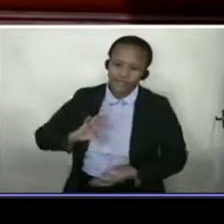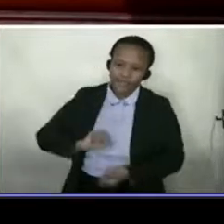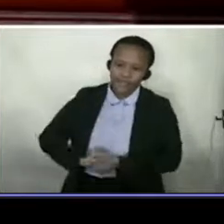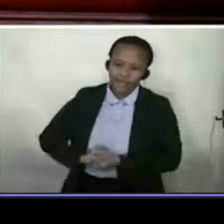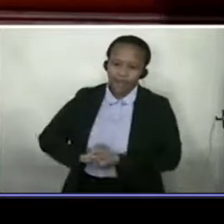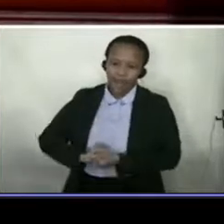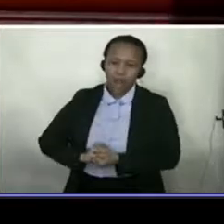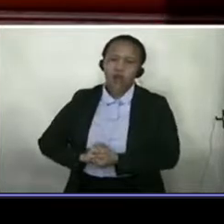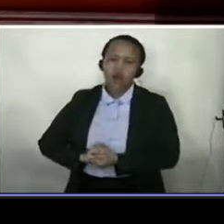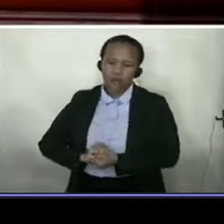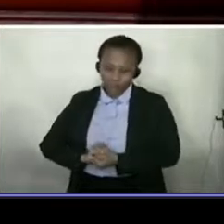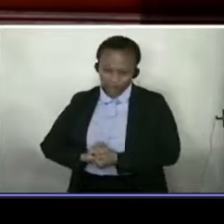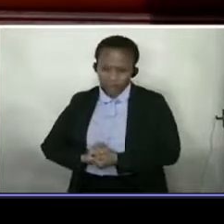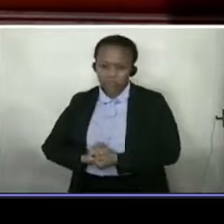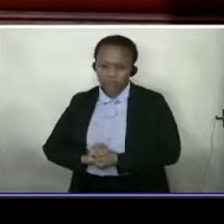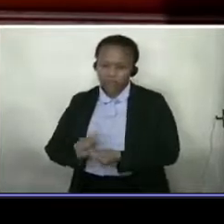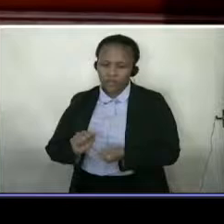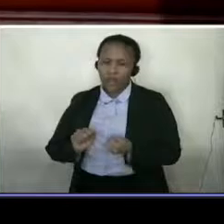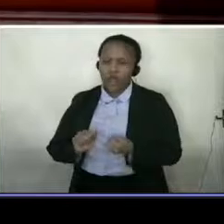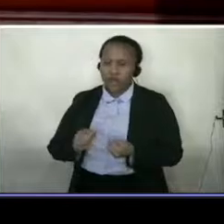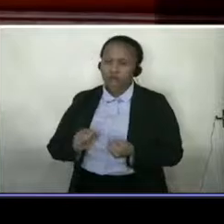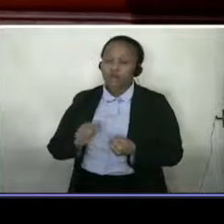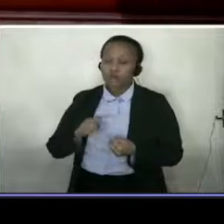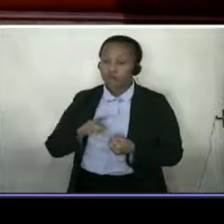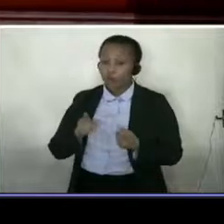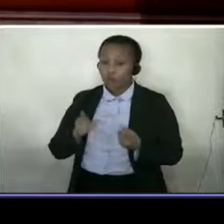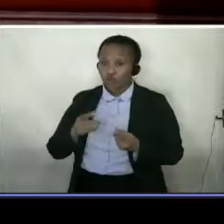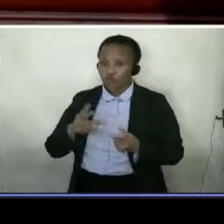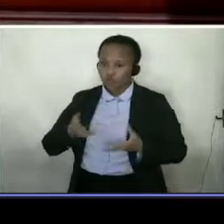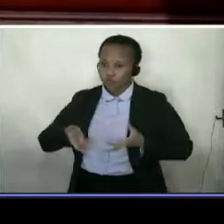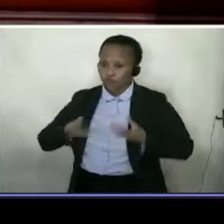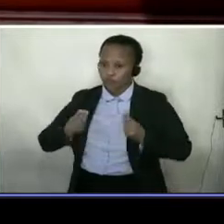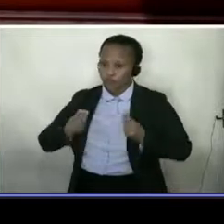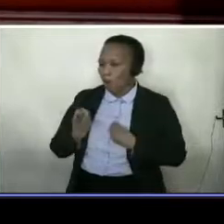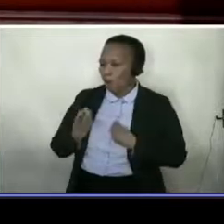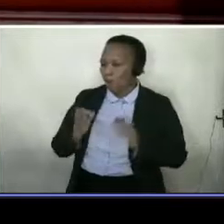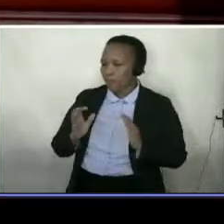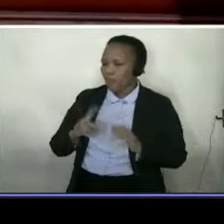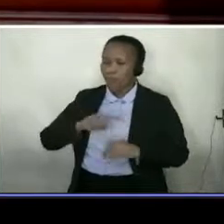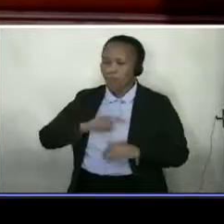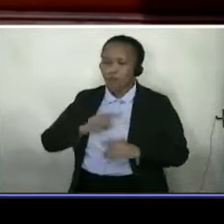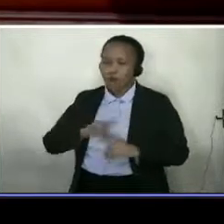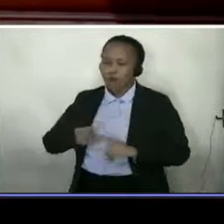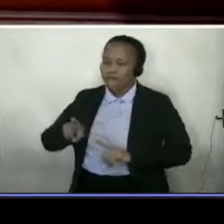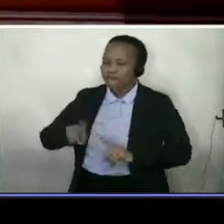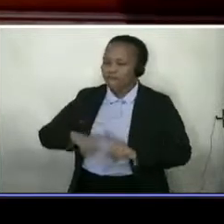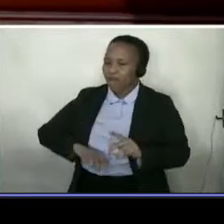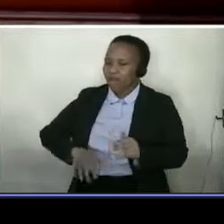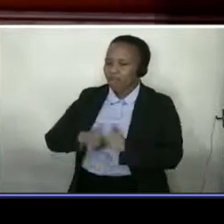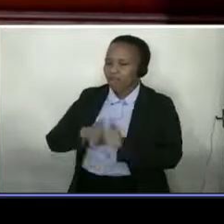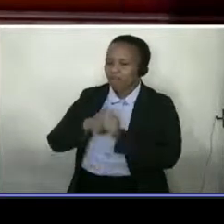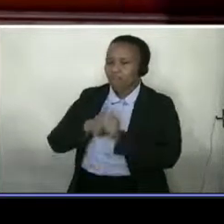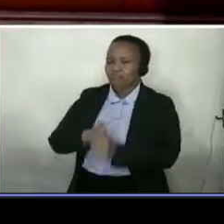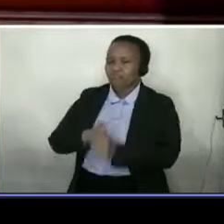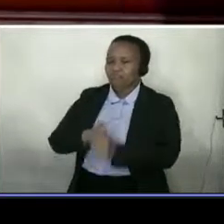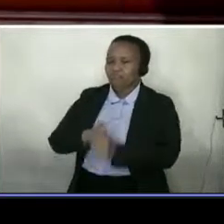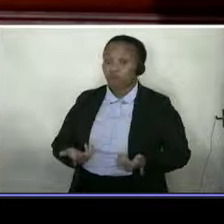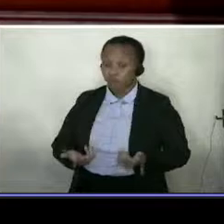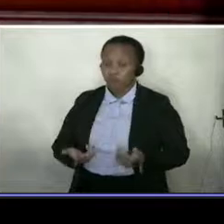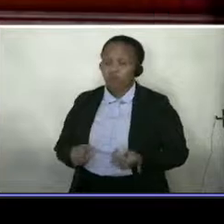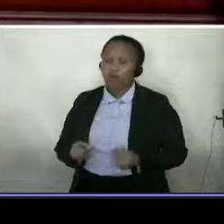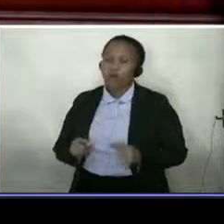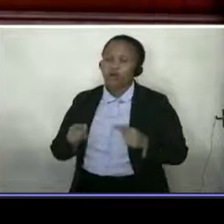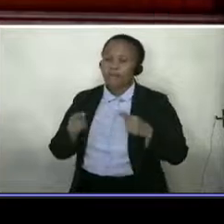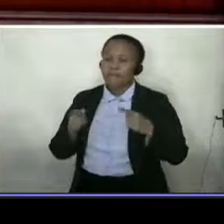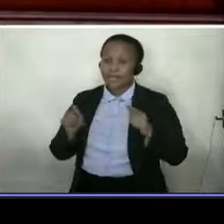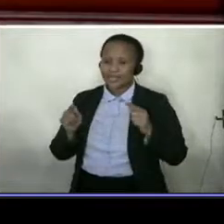are found wanting because of failure to comply with the prescripts